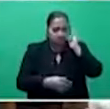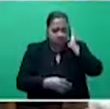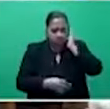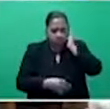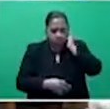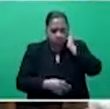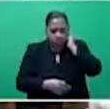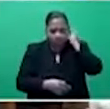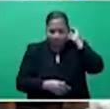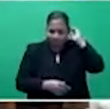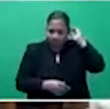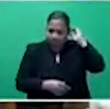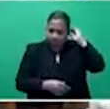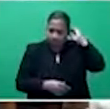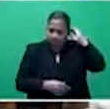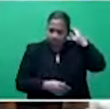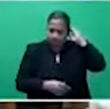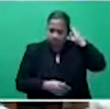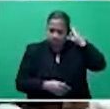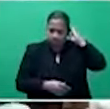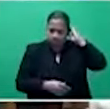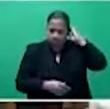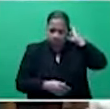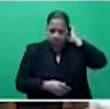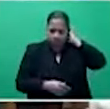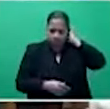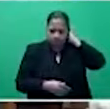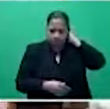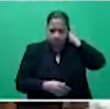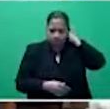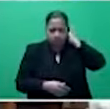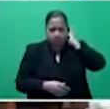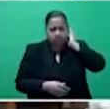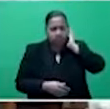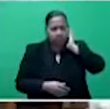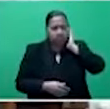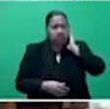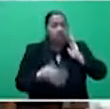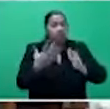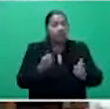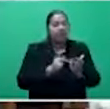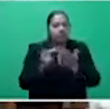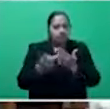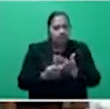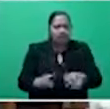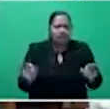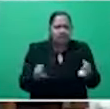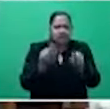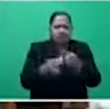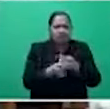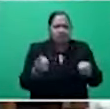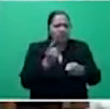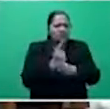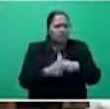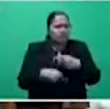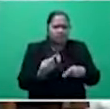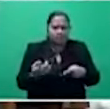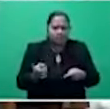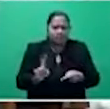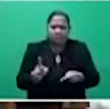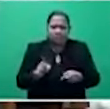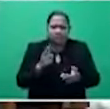said, about squatters, etc. We have projects. None of them mentioned the fact that in Fiji, never before have